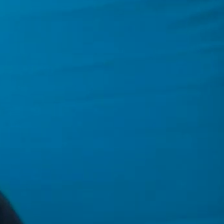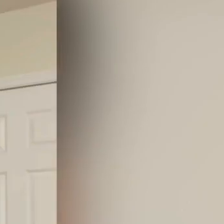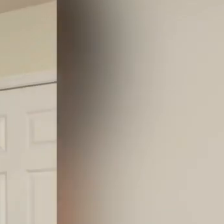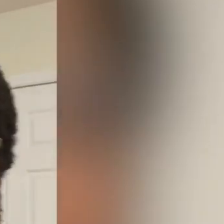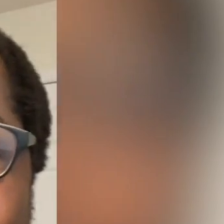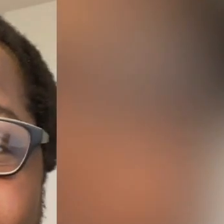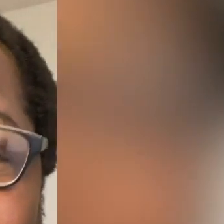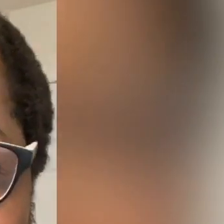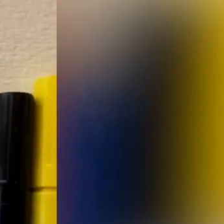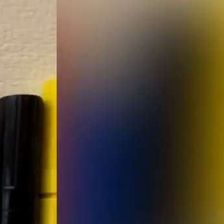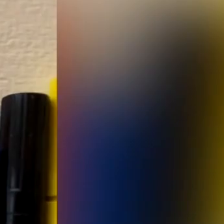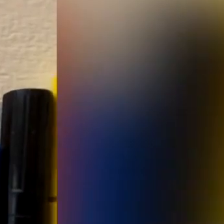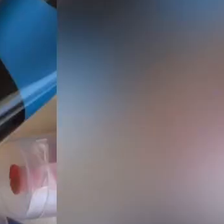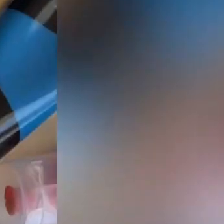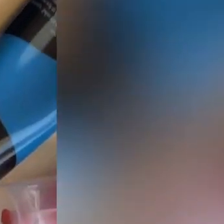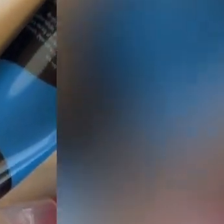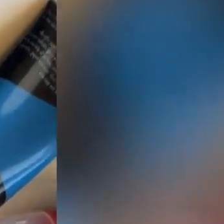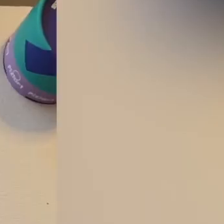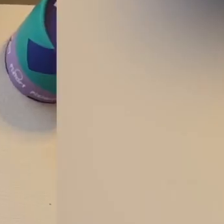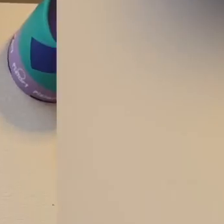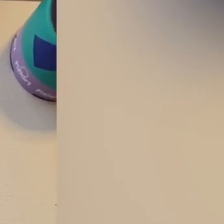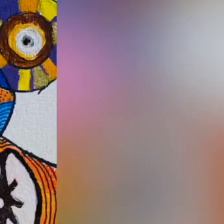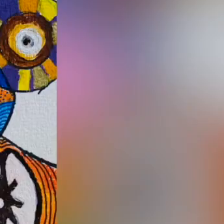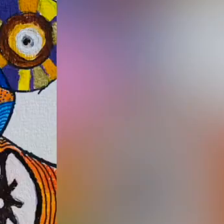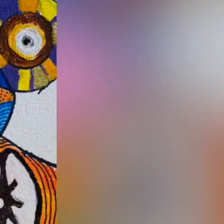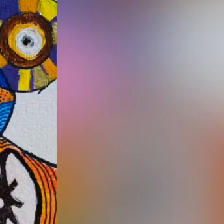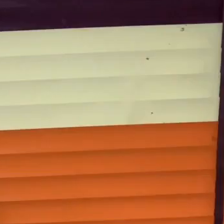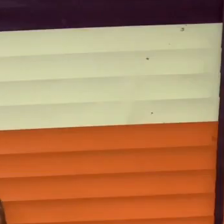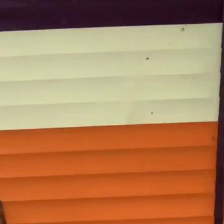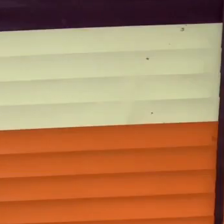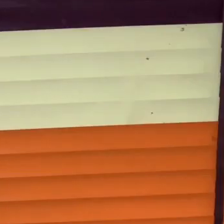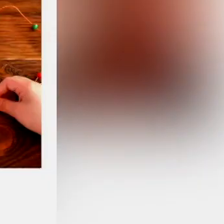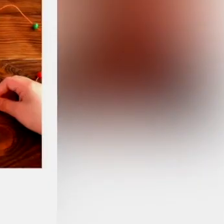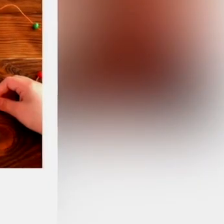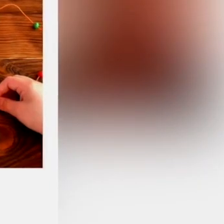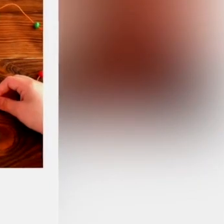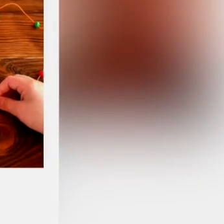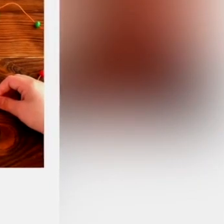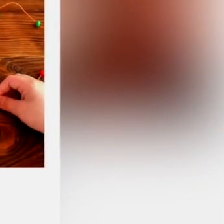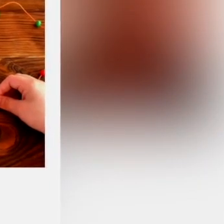and spoon. This is going to be fun. This is going to be like a very beautiful experience. Yay!